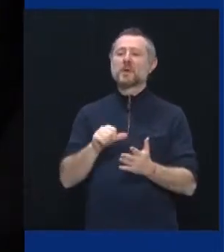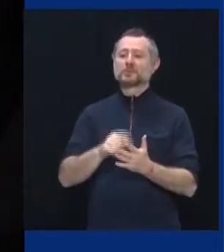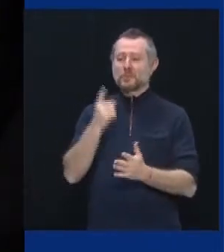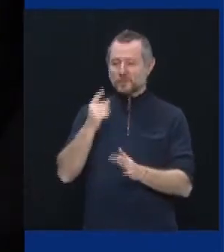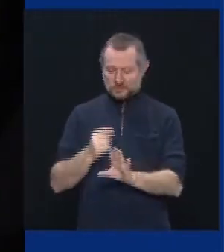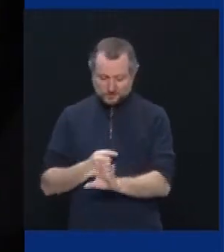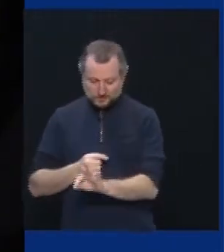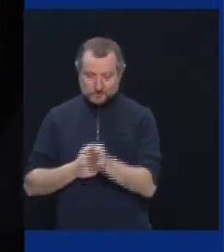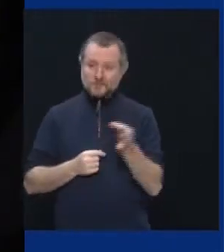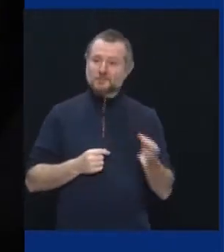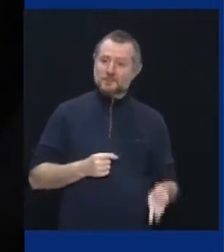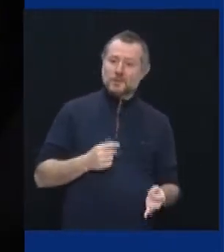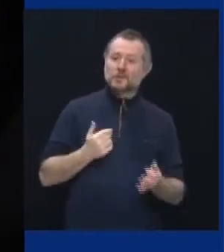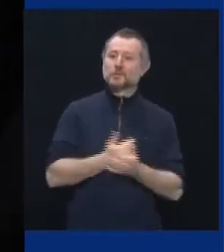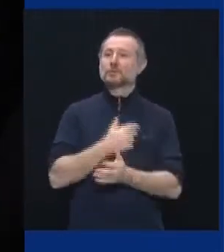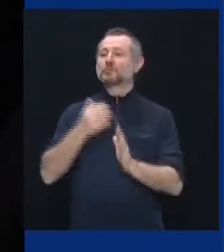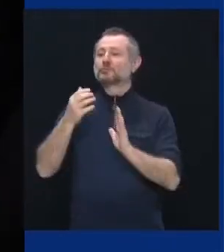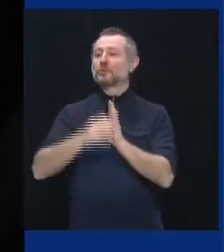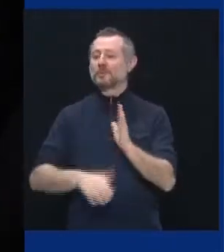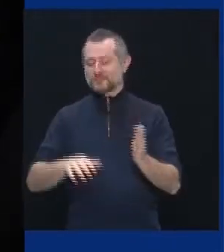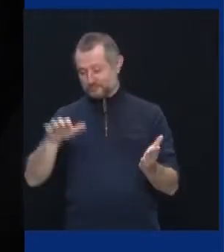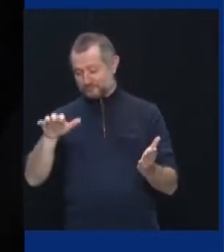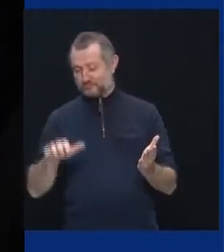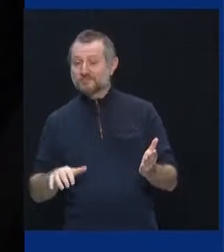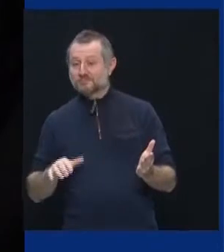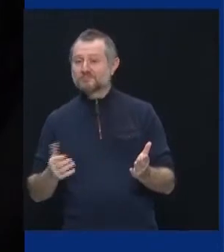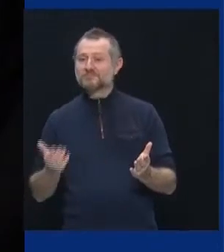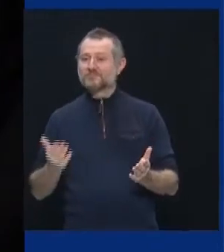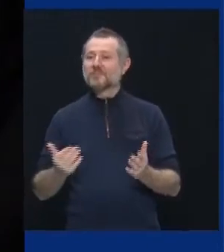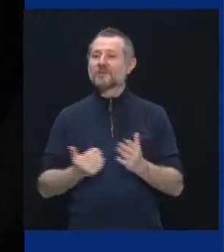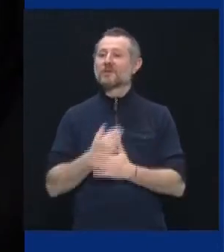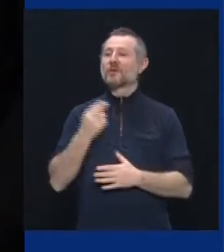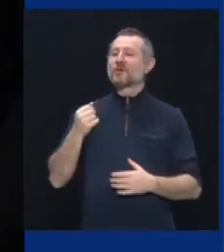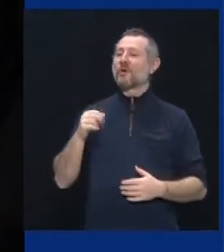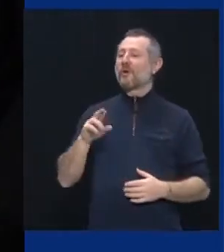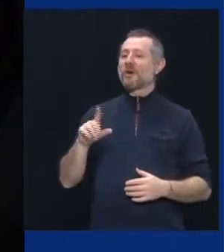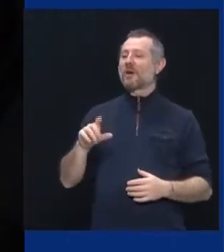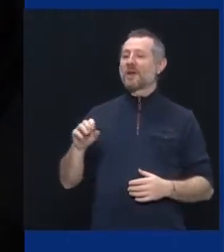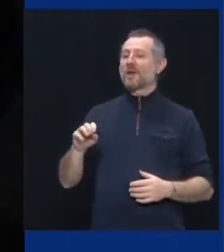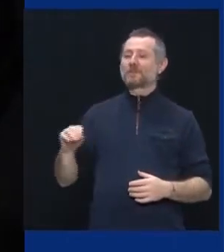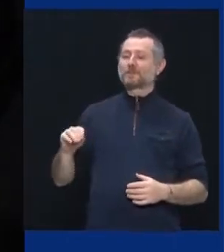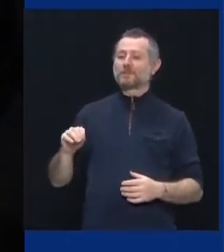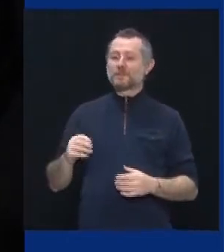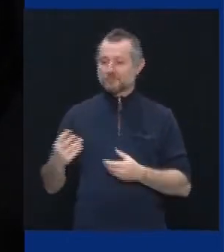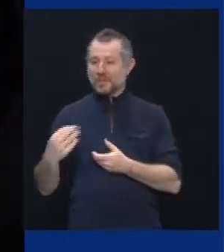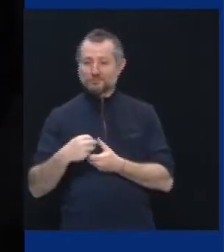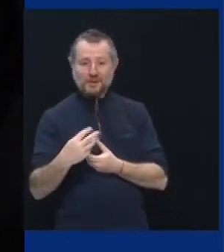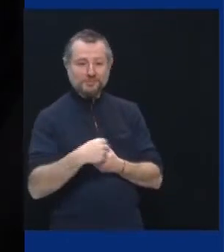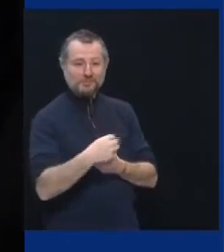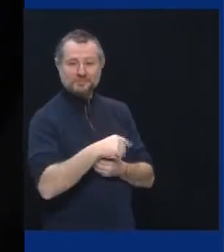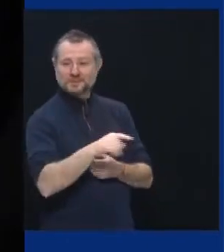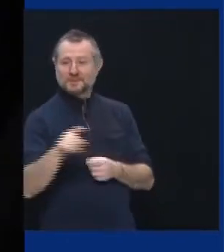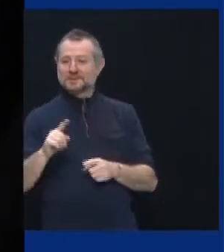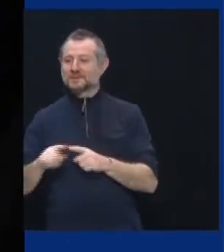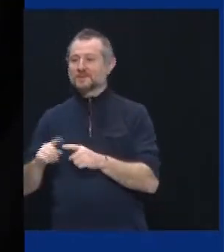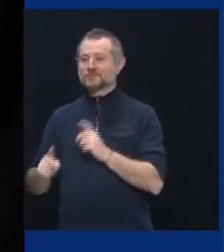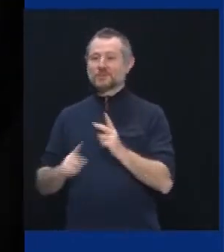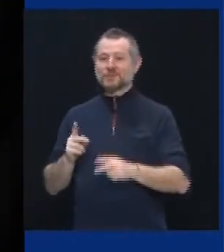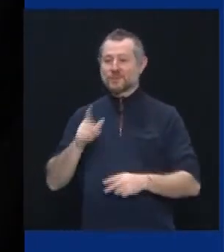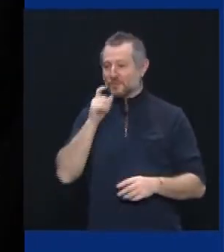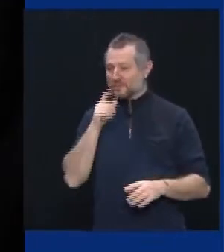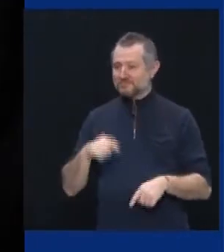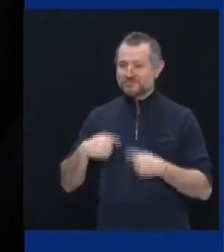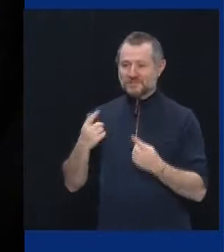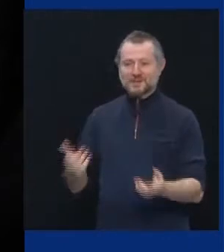chapter of Harlem that is inclusive of the indigenous population. All right. Thank you, Governor, for being such a friend of the National